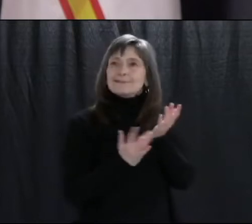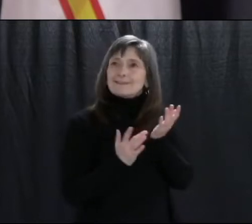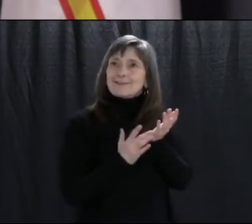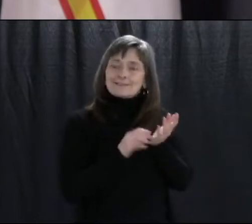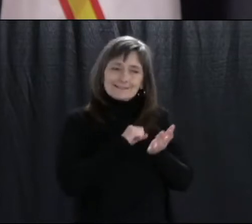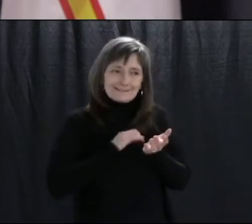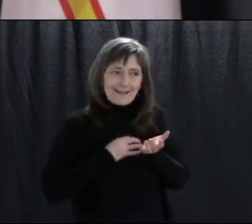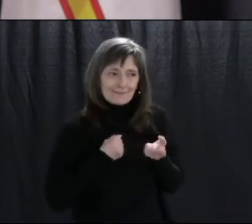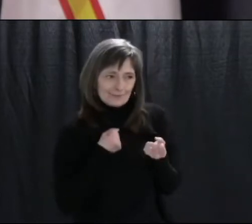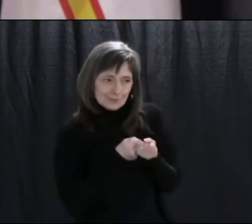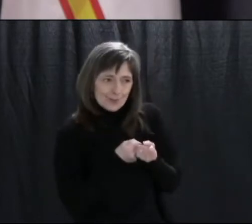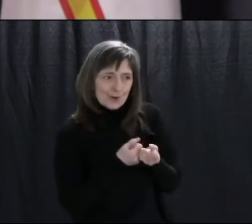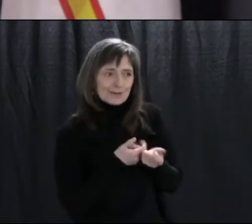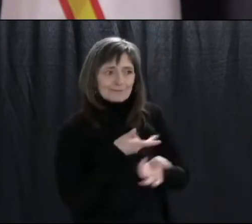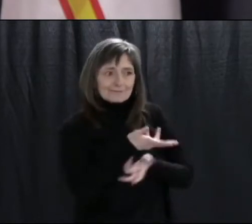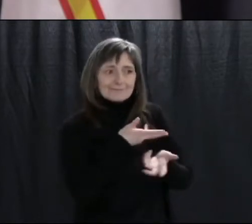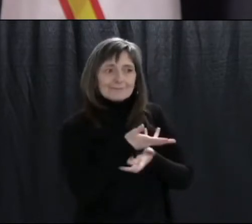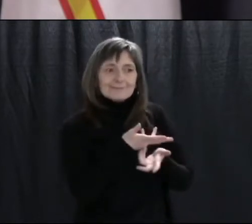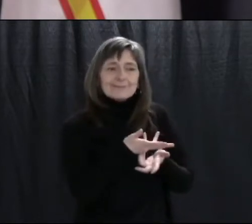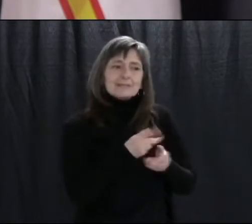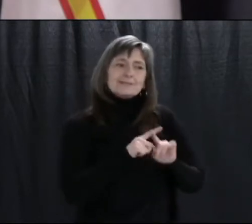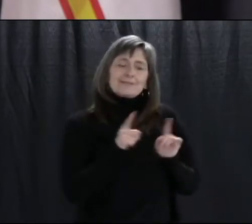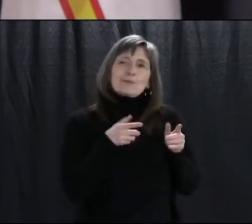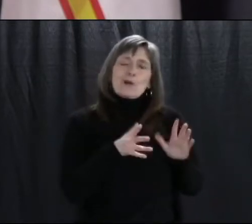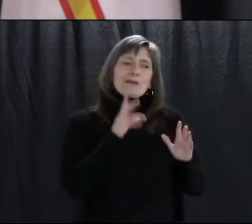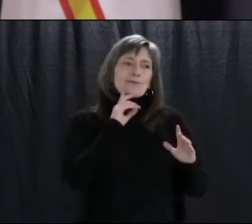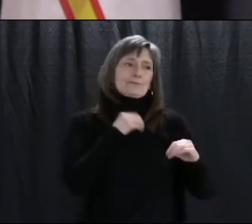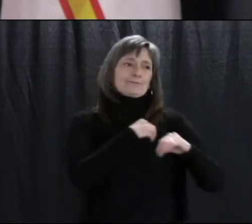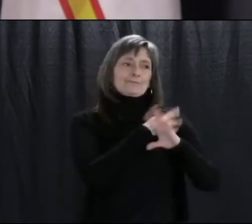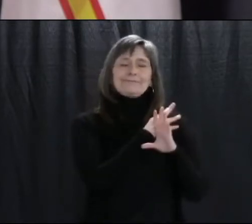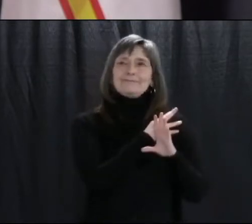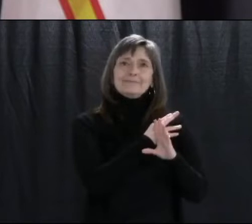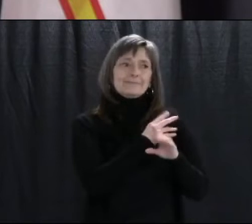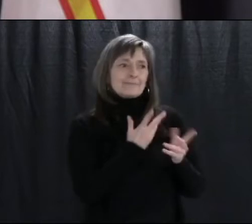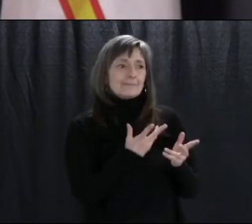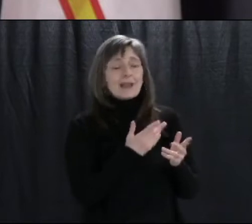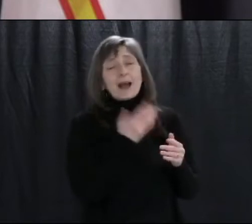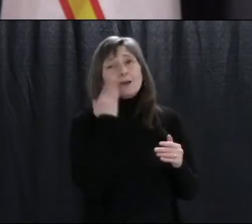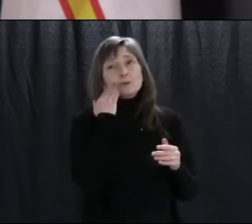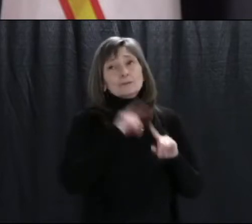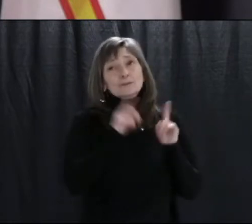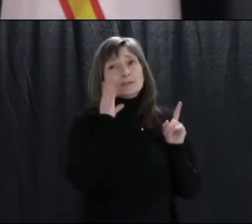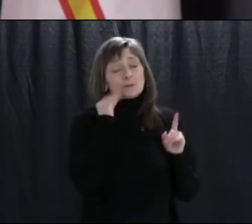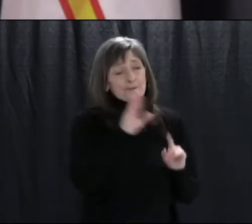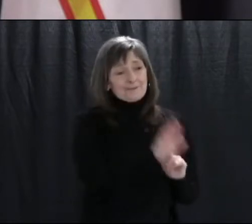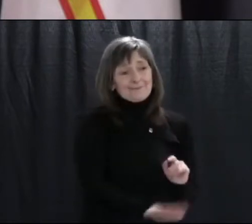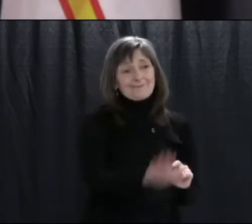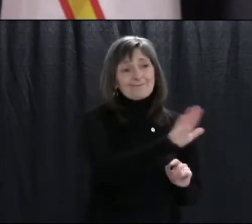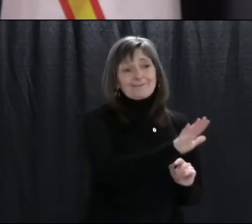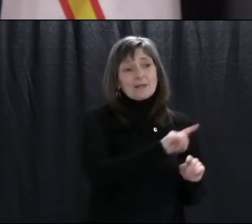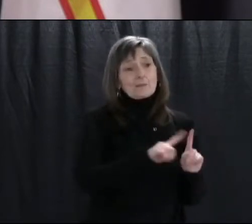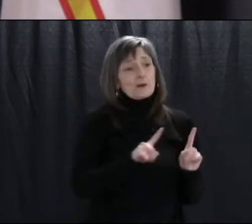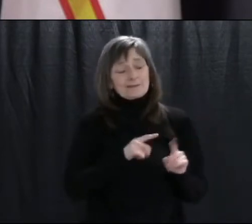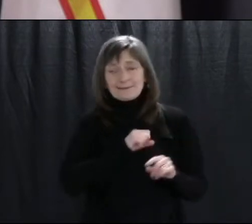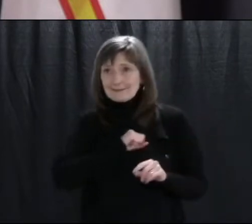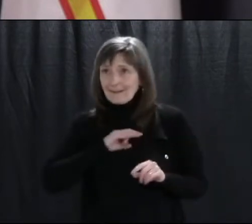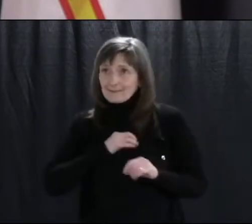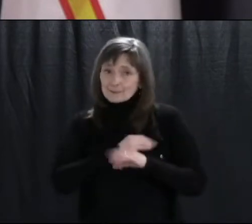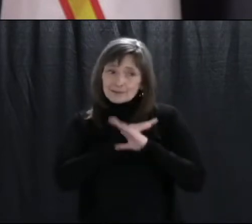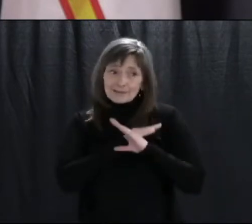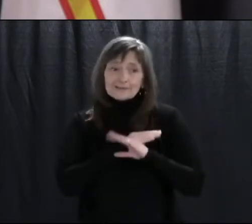our residents and let them connect in a very different way, which is very different to them as well. We understand that. But protecting our staff, protecting